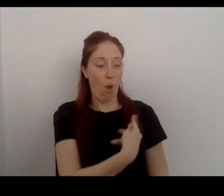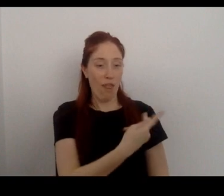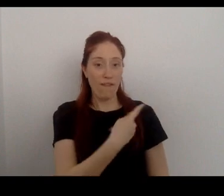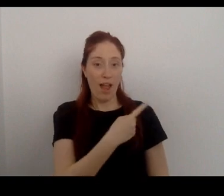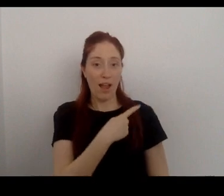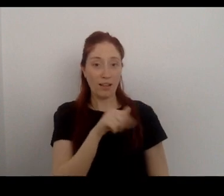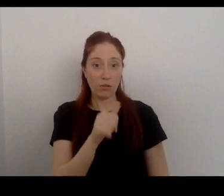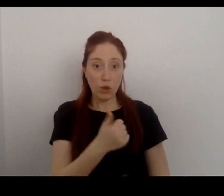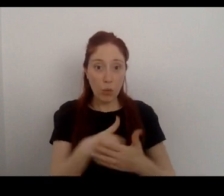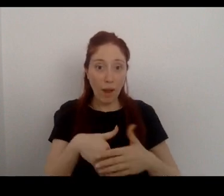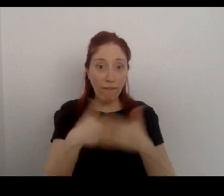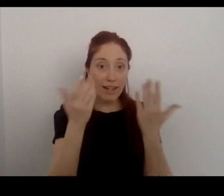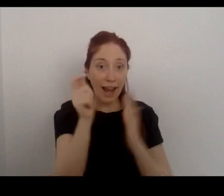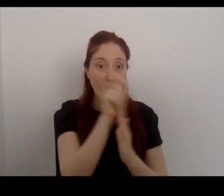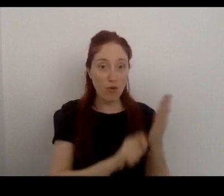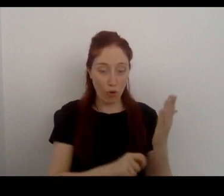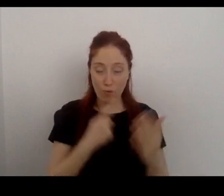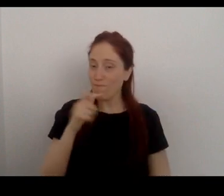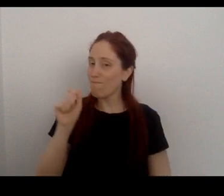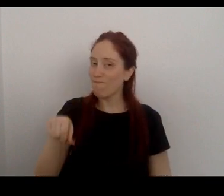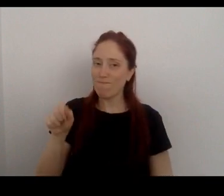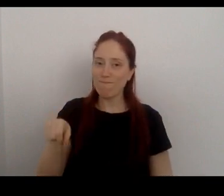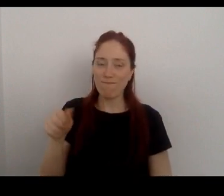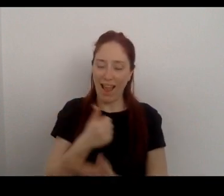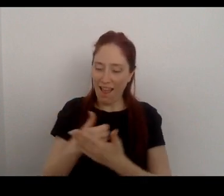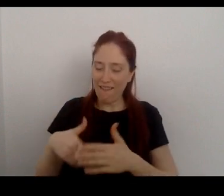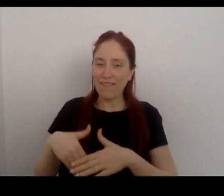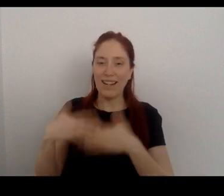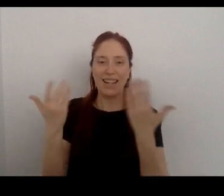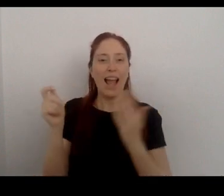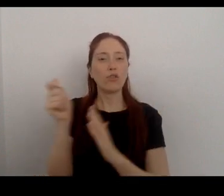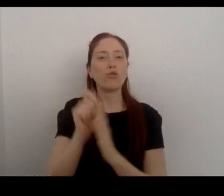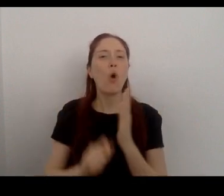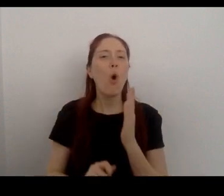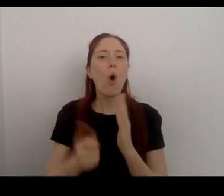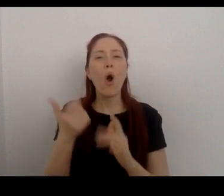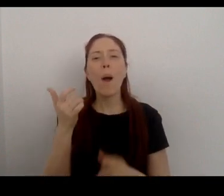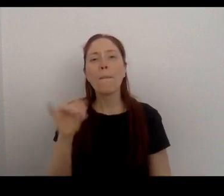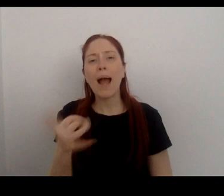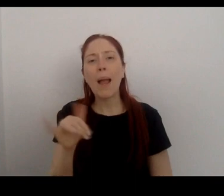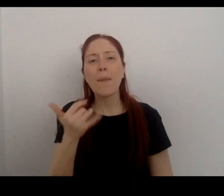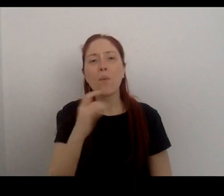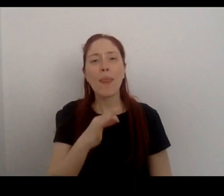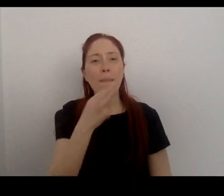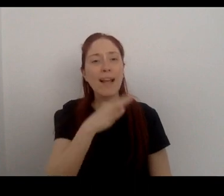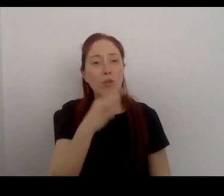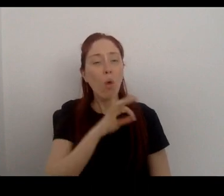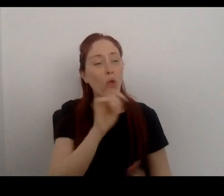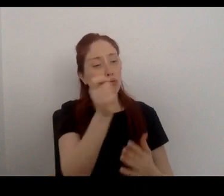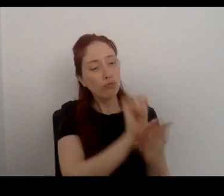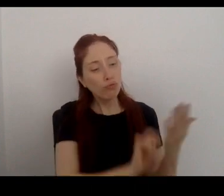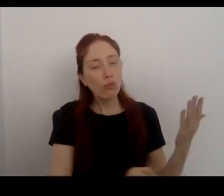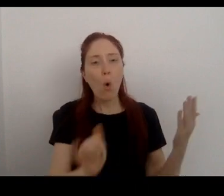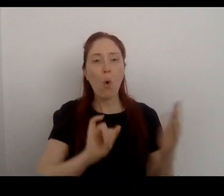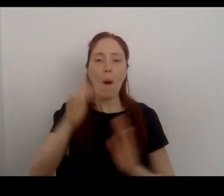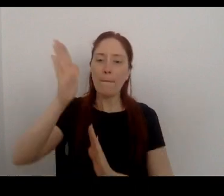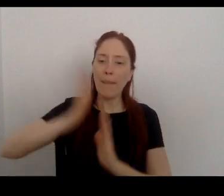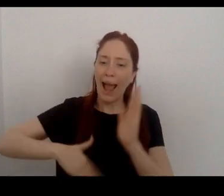every day, I would say. Whether that means drawing with a pencil or drawing with a paintbrush